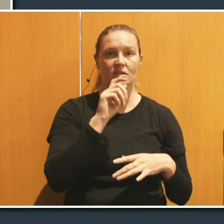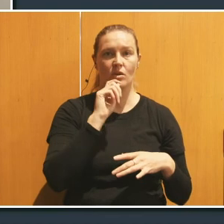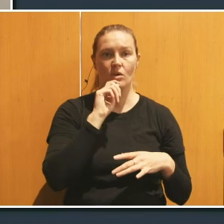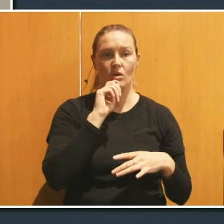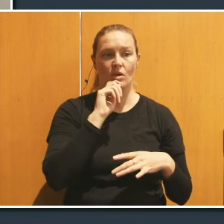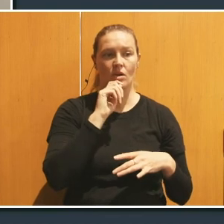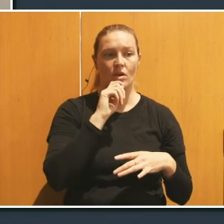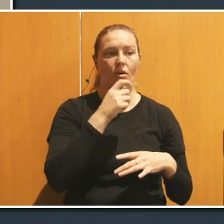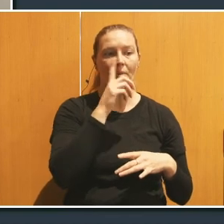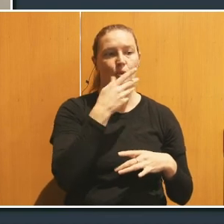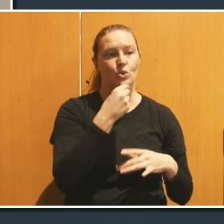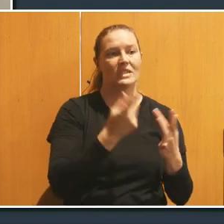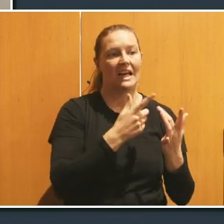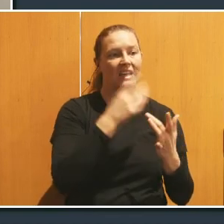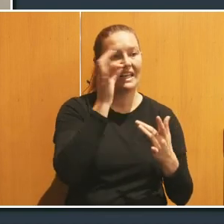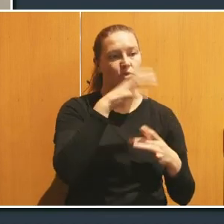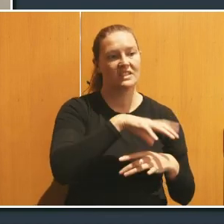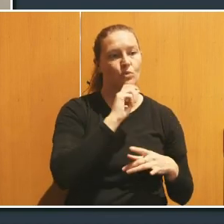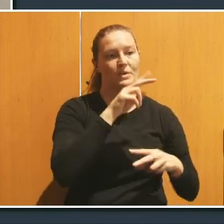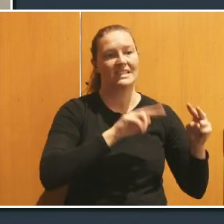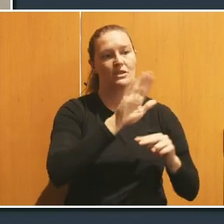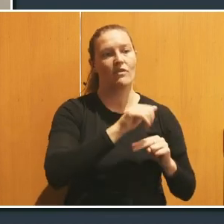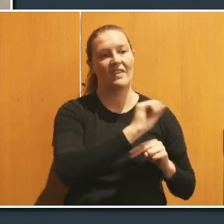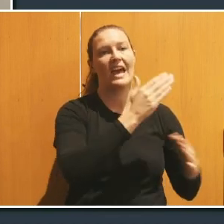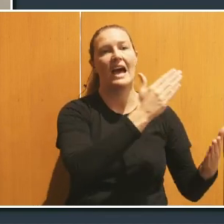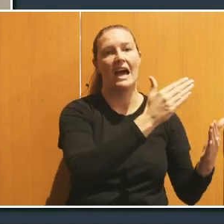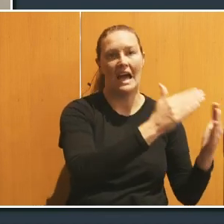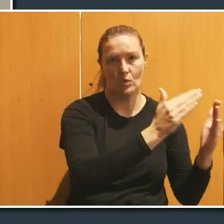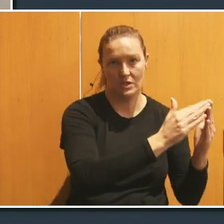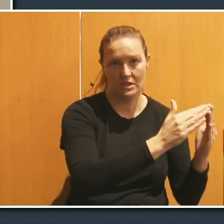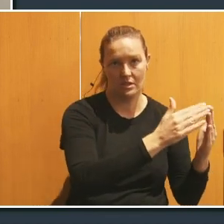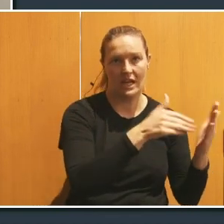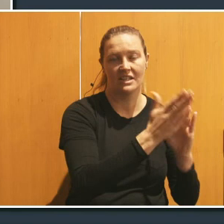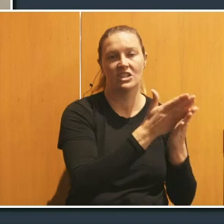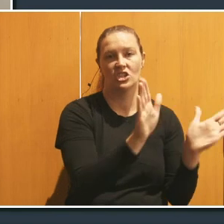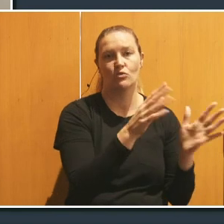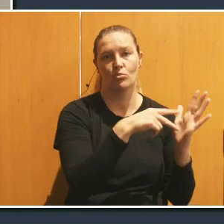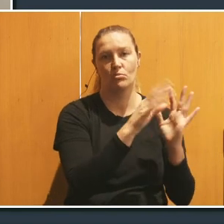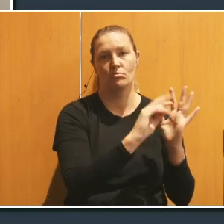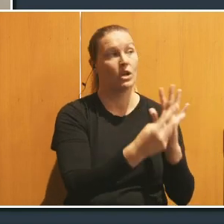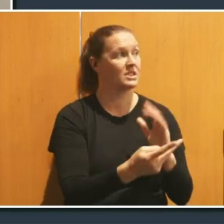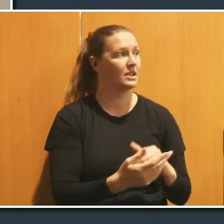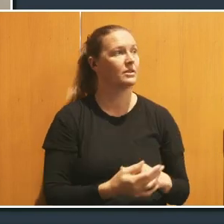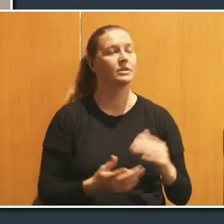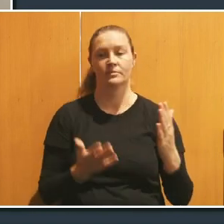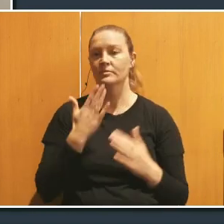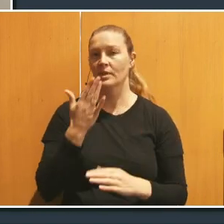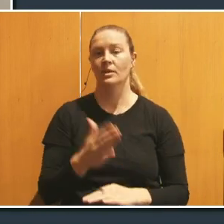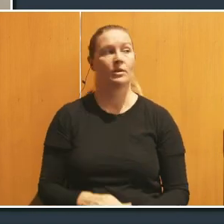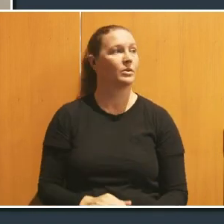house where they live, under the wider policy. Thank you.